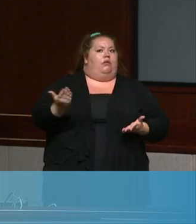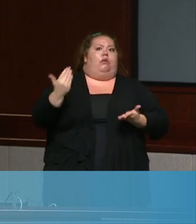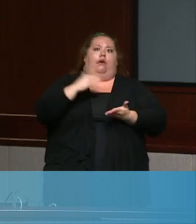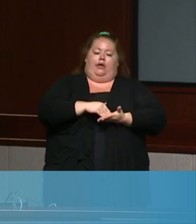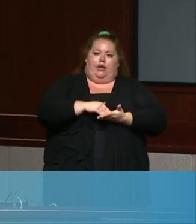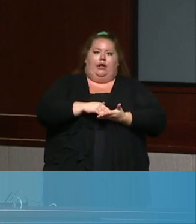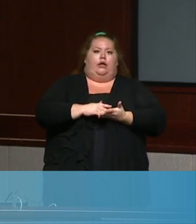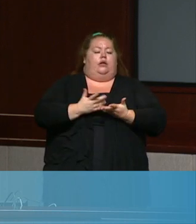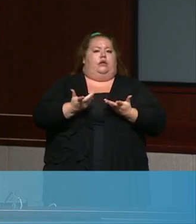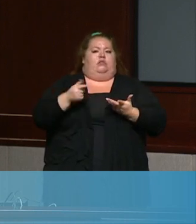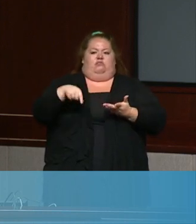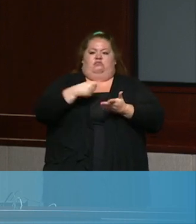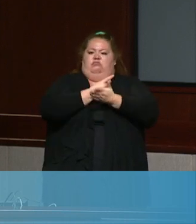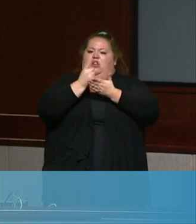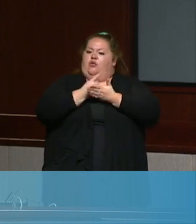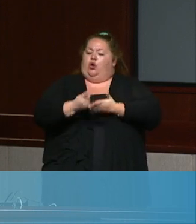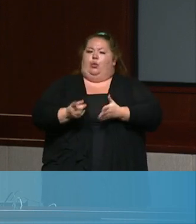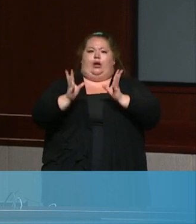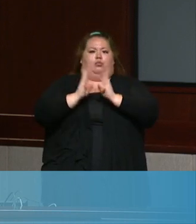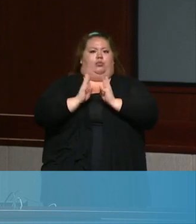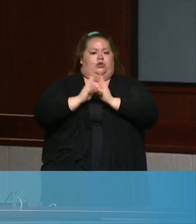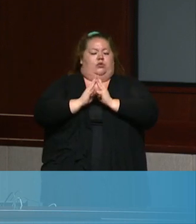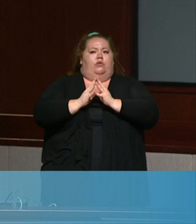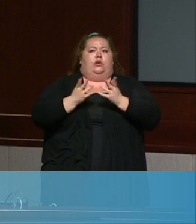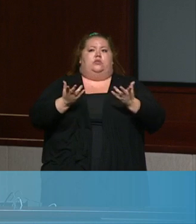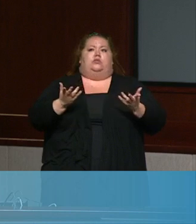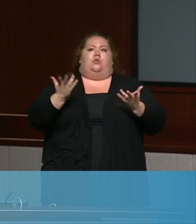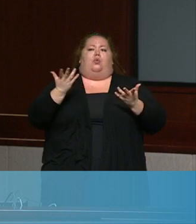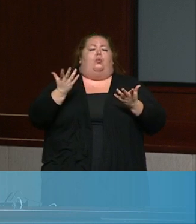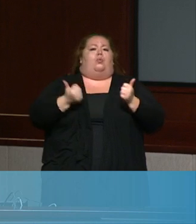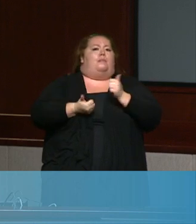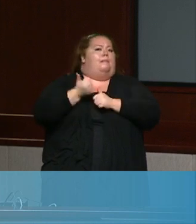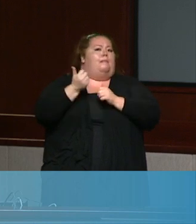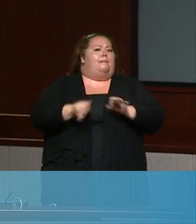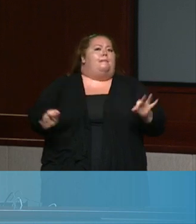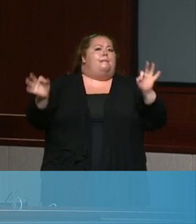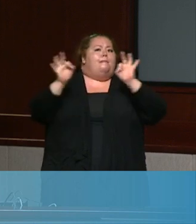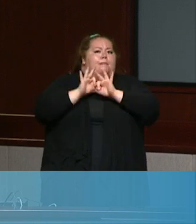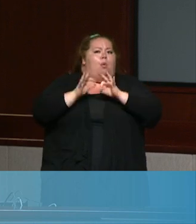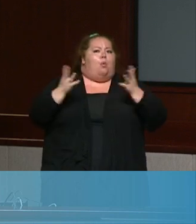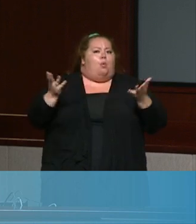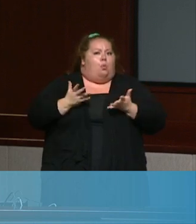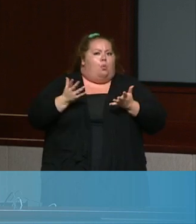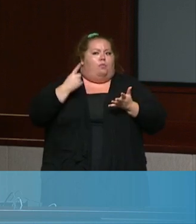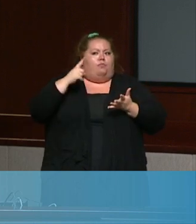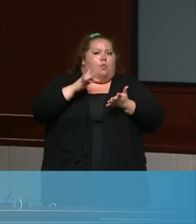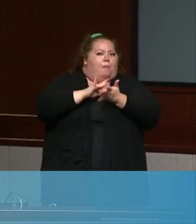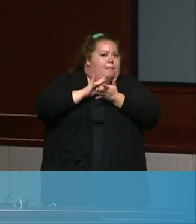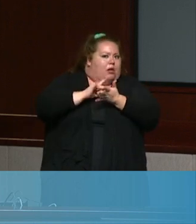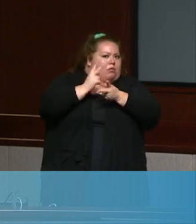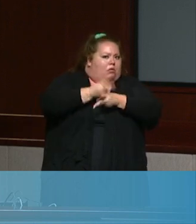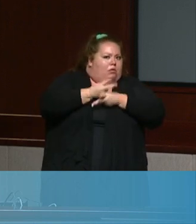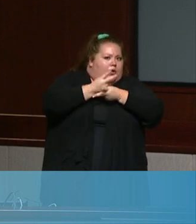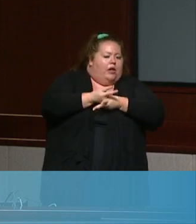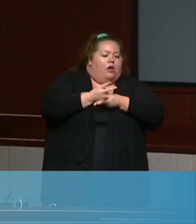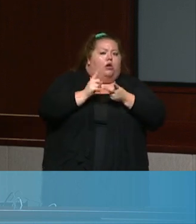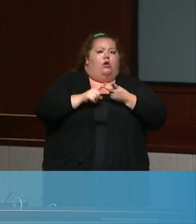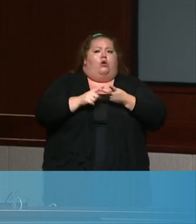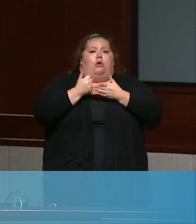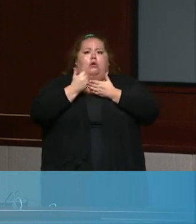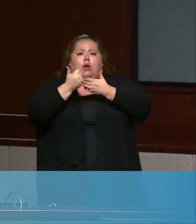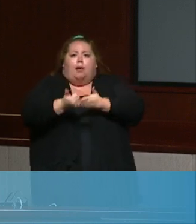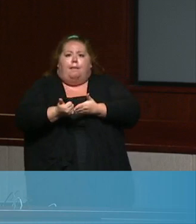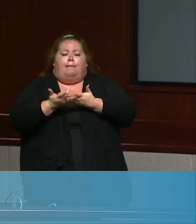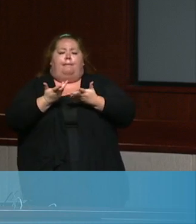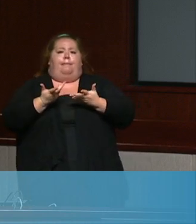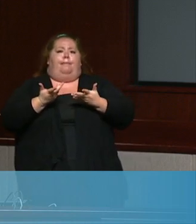press conferences each week. One of the most important aspects locally in medical care and treatment at any time,